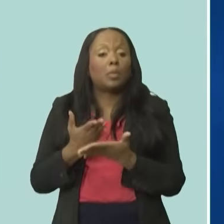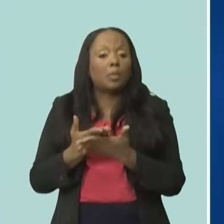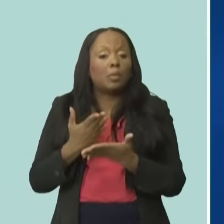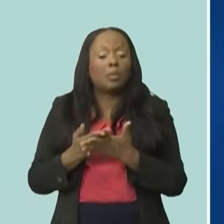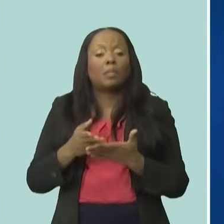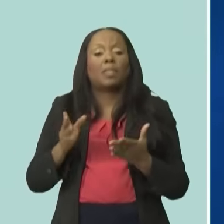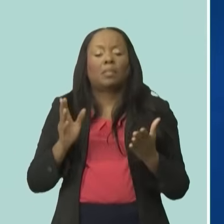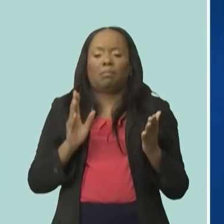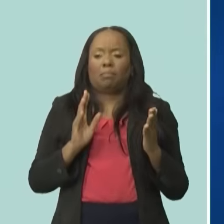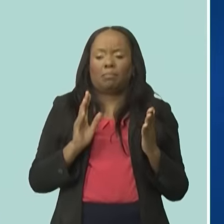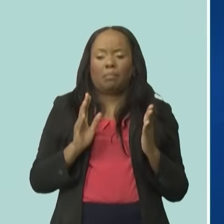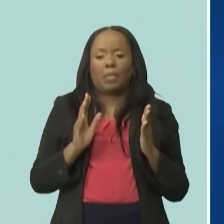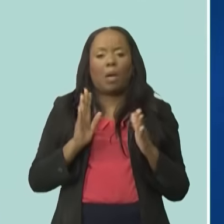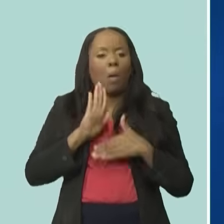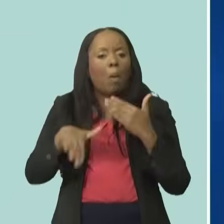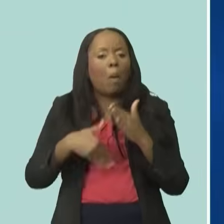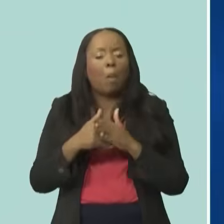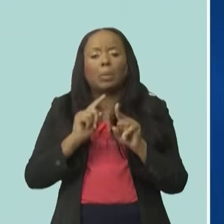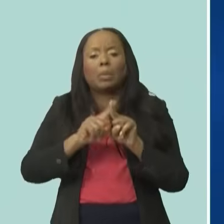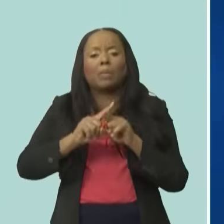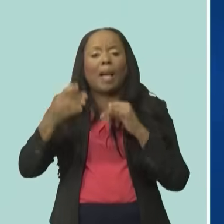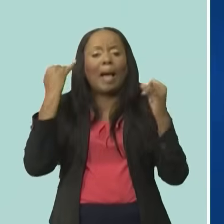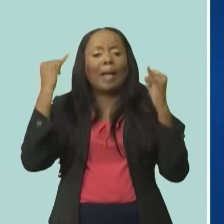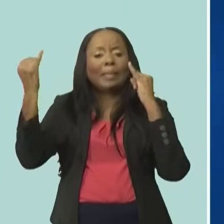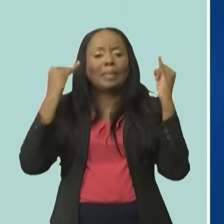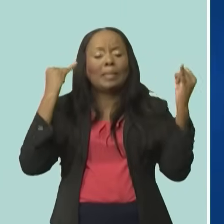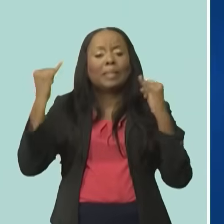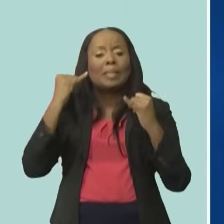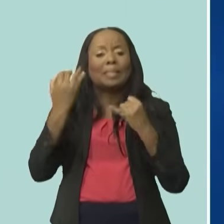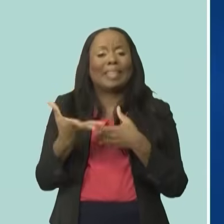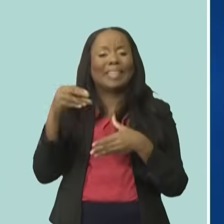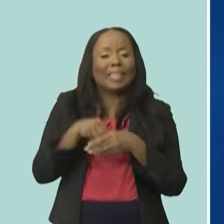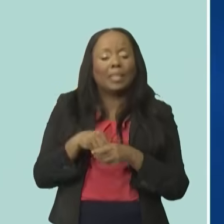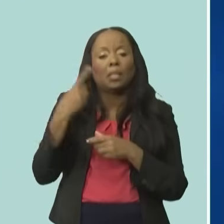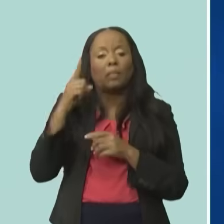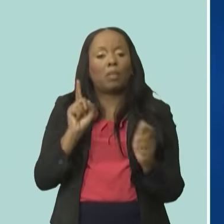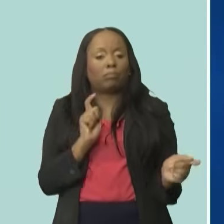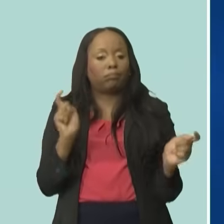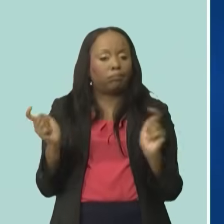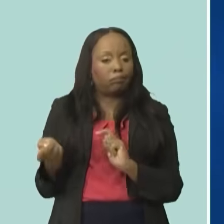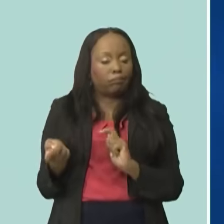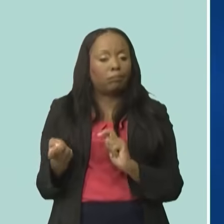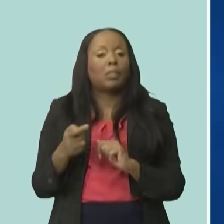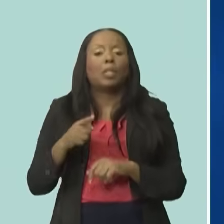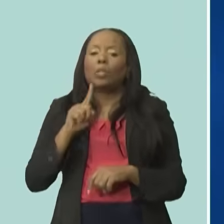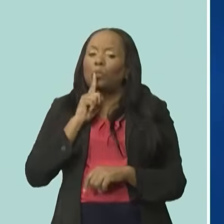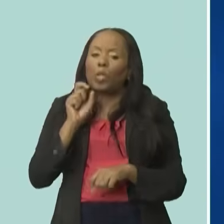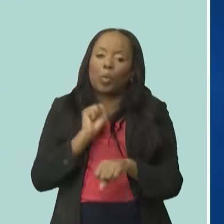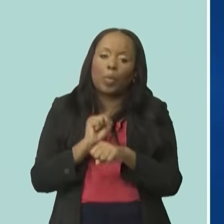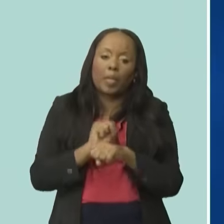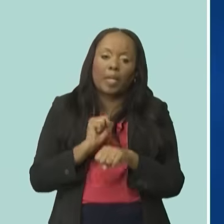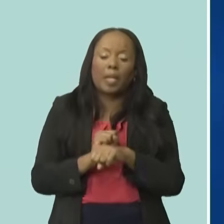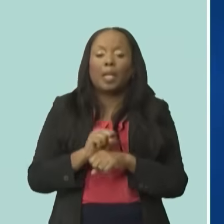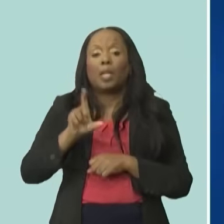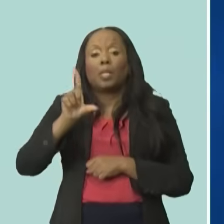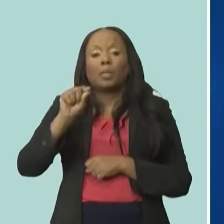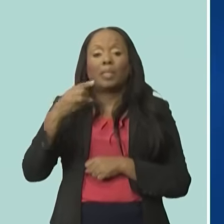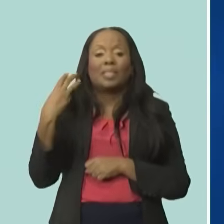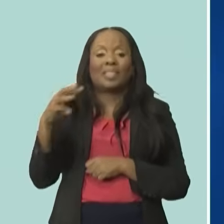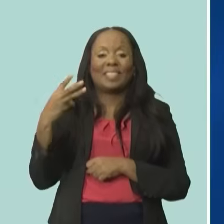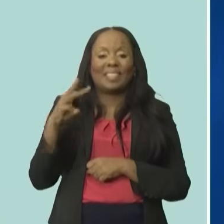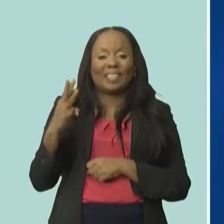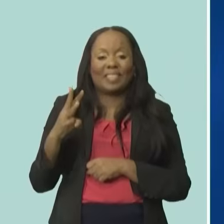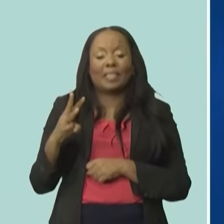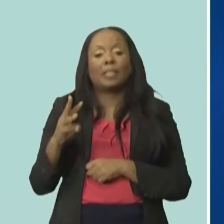entrance examination results are evidence that initiatives being introduced as part of the transformation agenda are working.